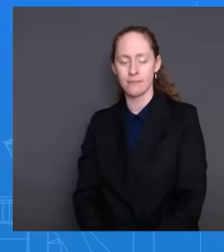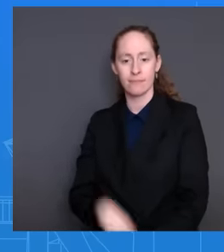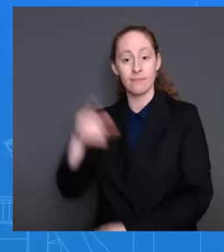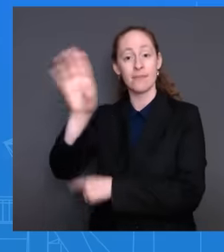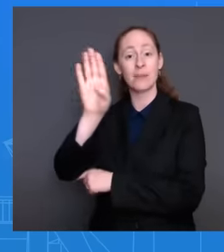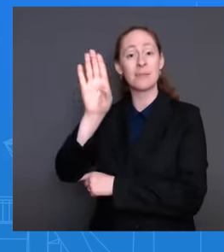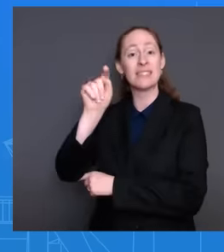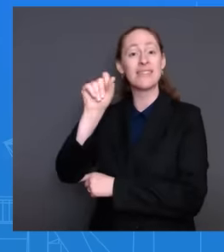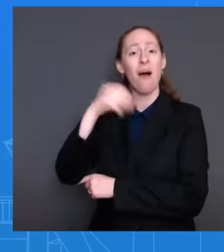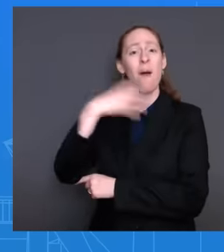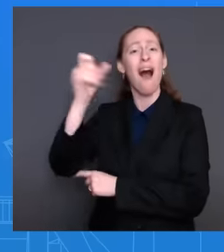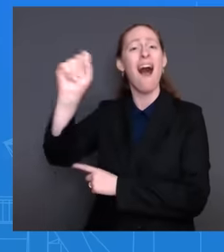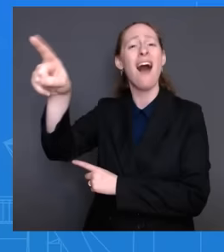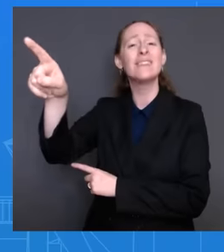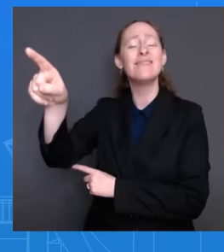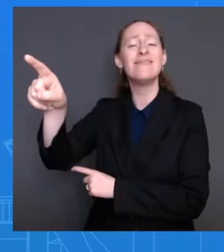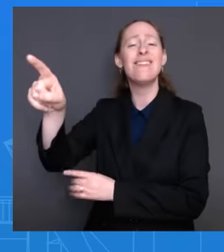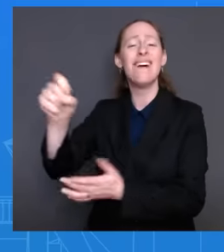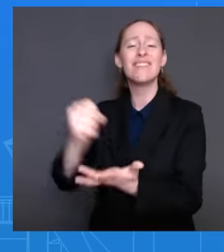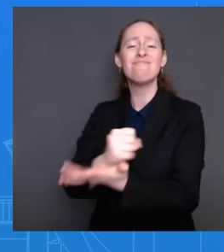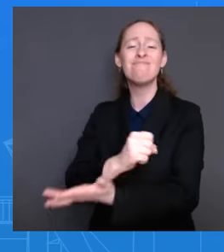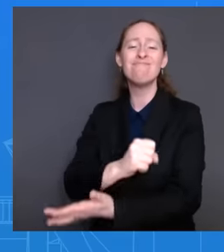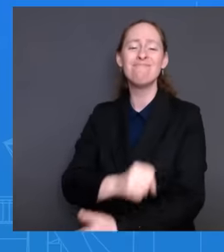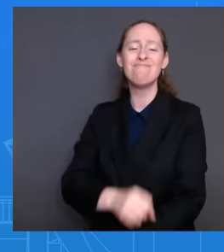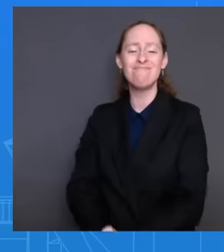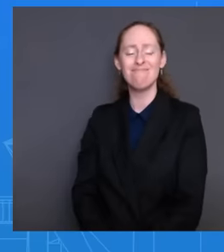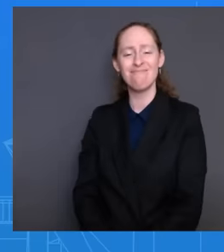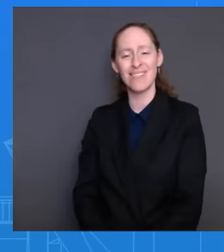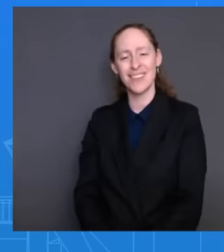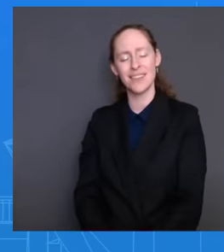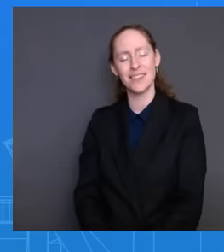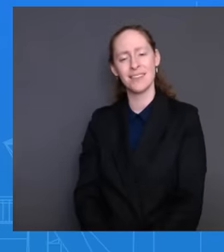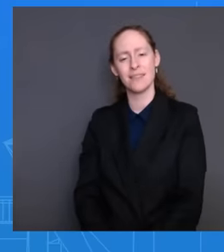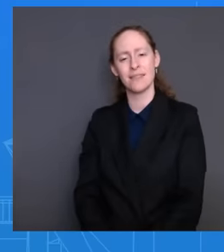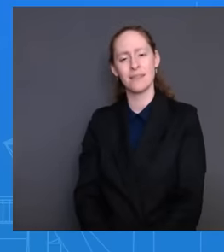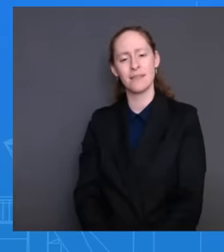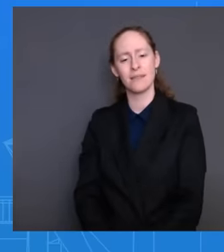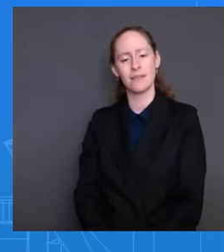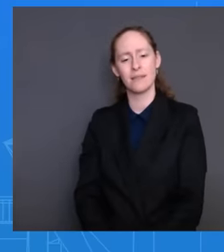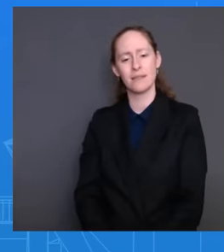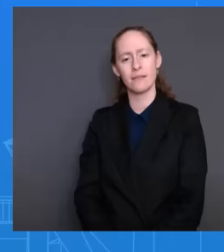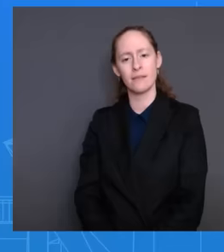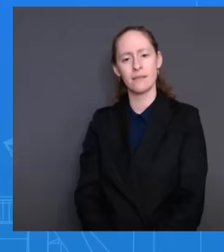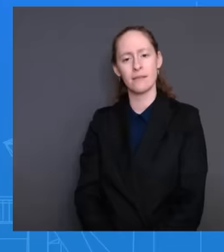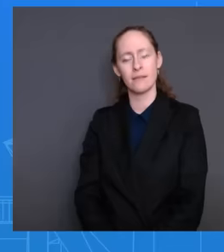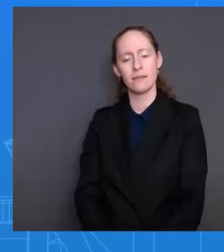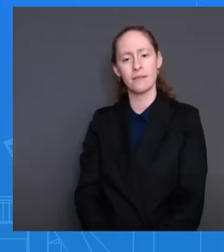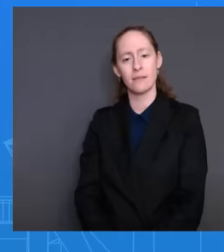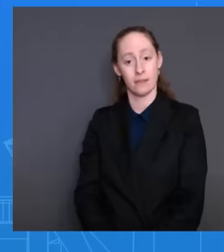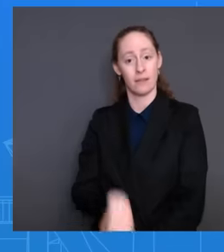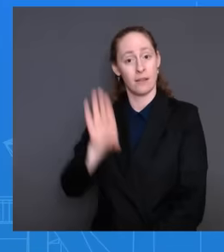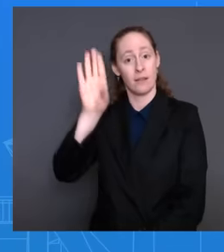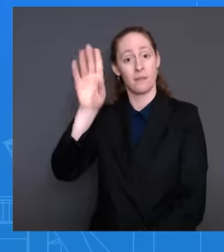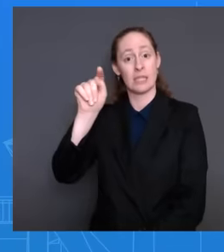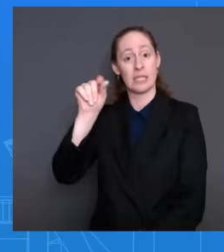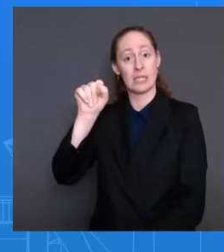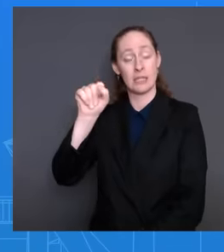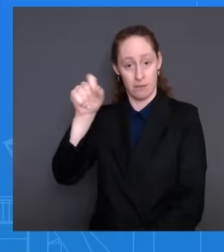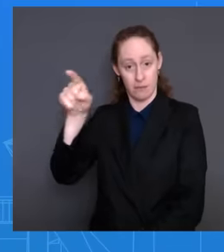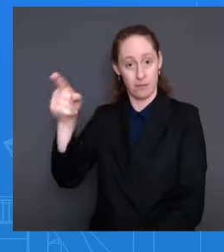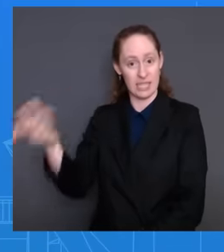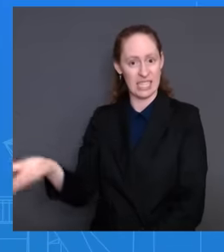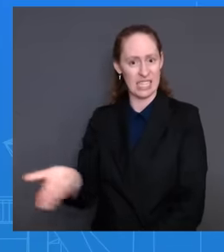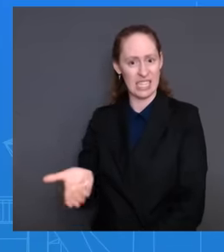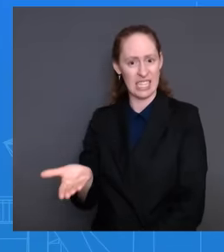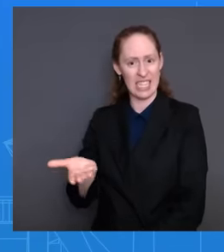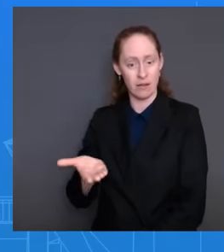First of all, they've been here for a few hours, just wondering if they're filming a music video on site or anything like that. And also,